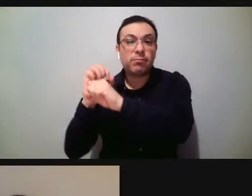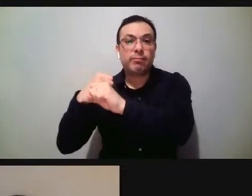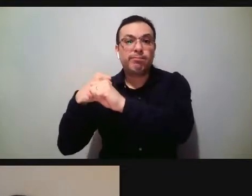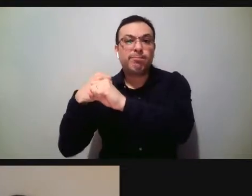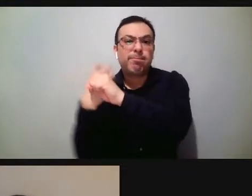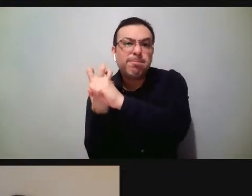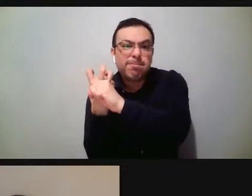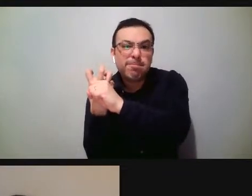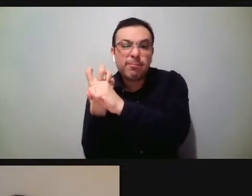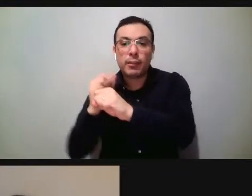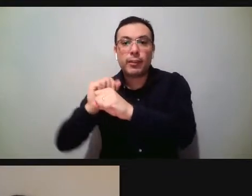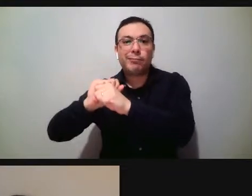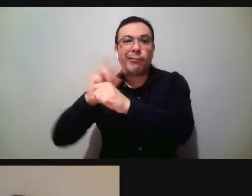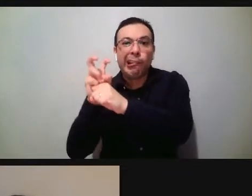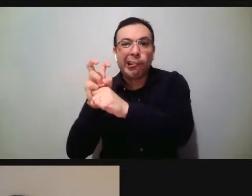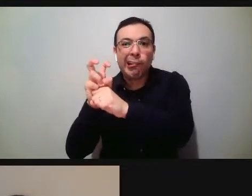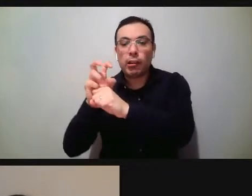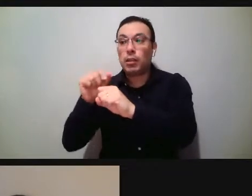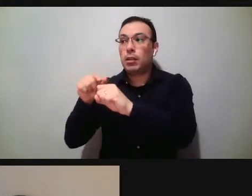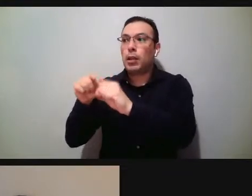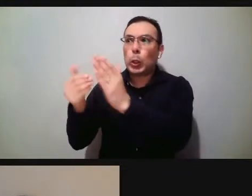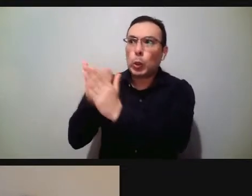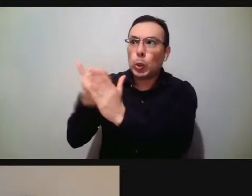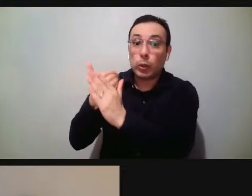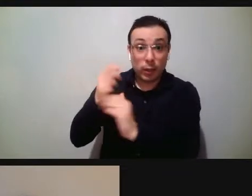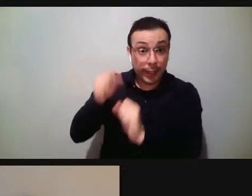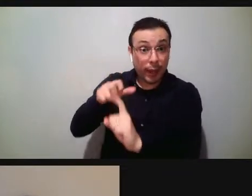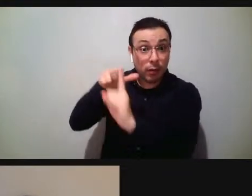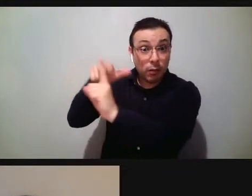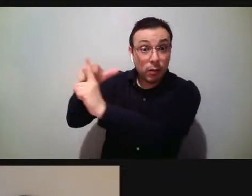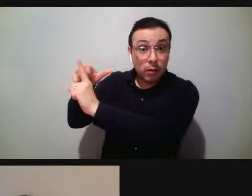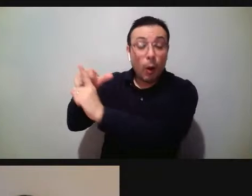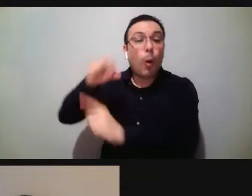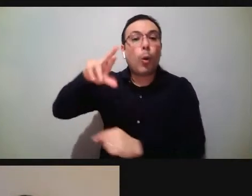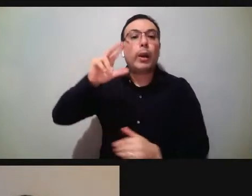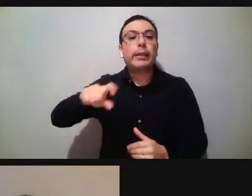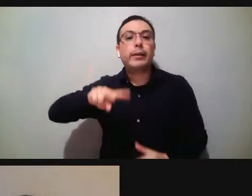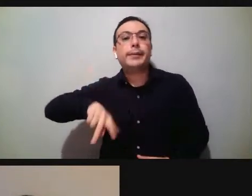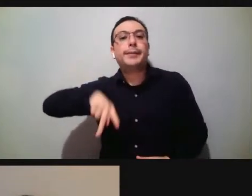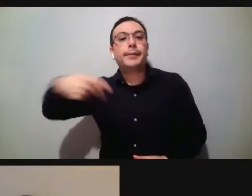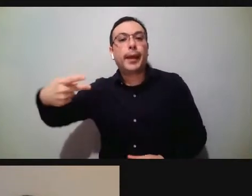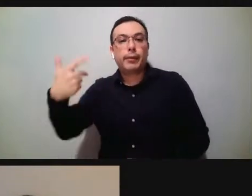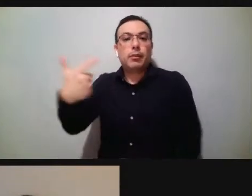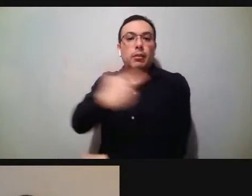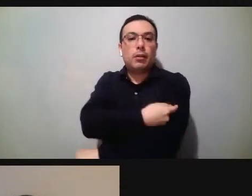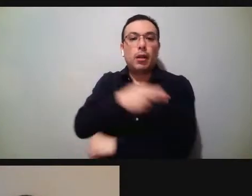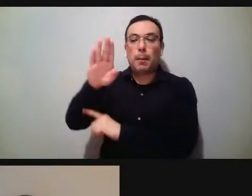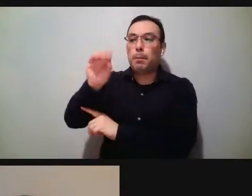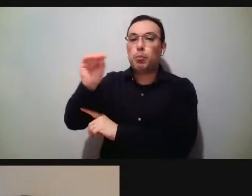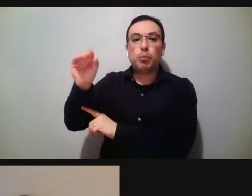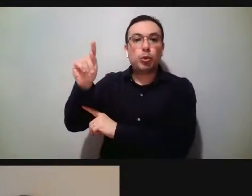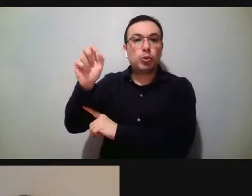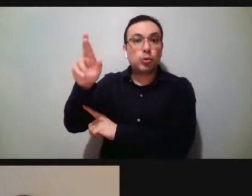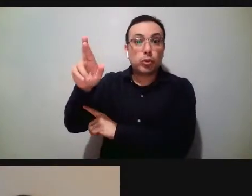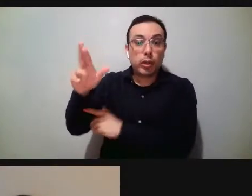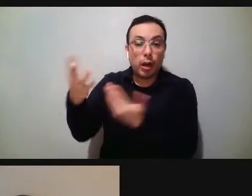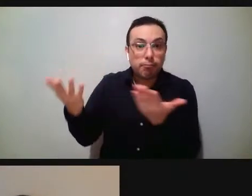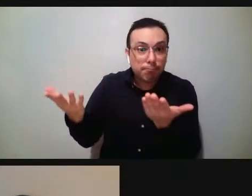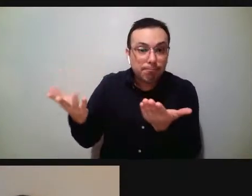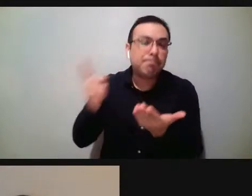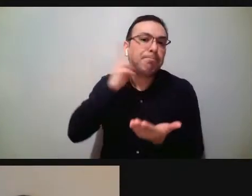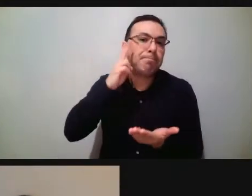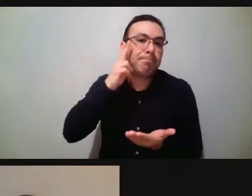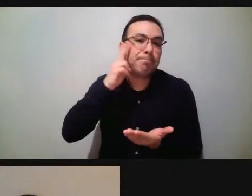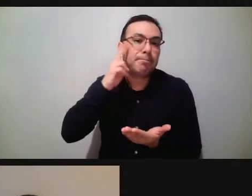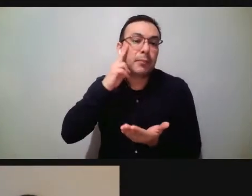that we still have to research more. But, you know, a part of answering that question is tracking these people who were in